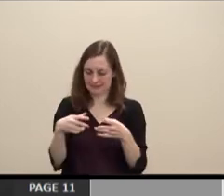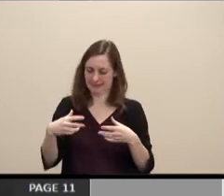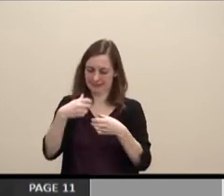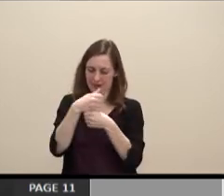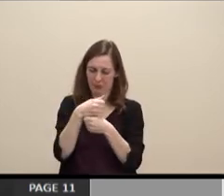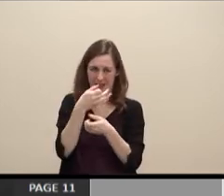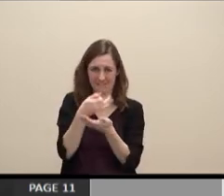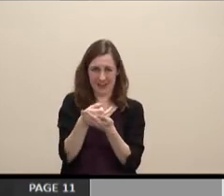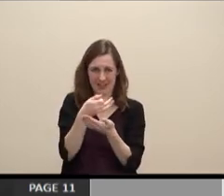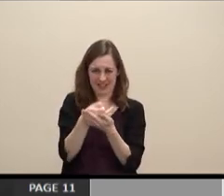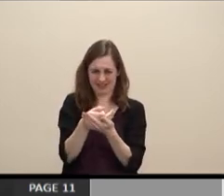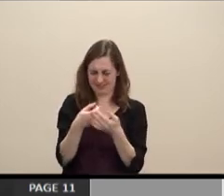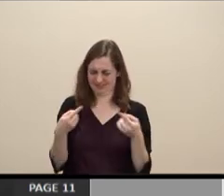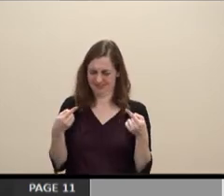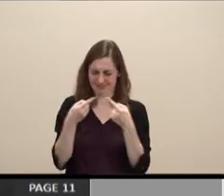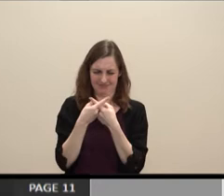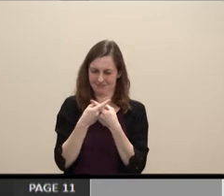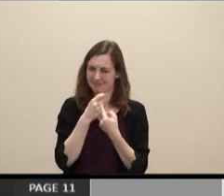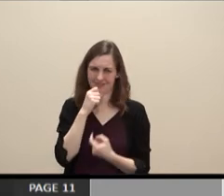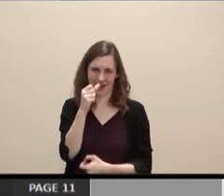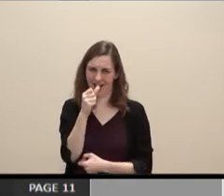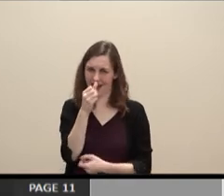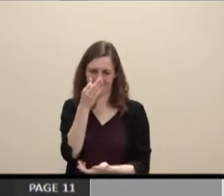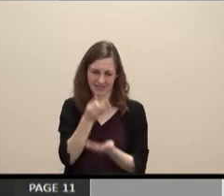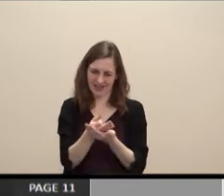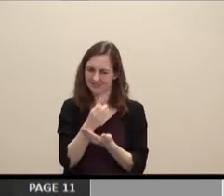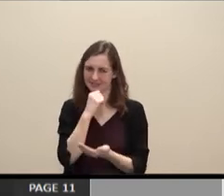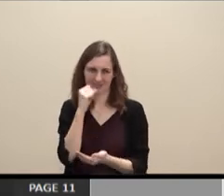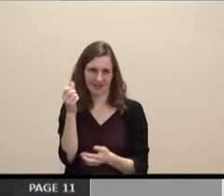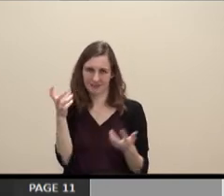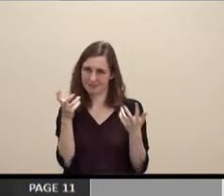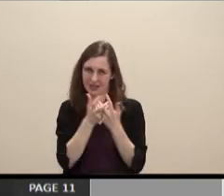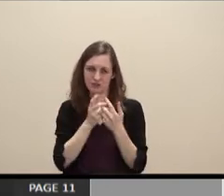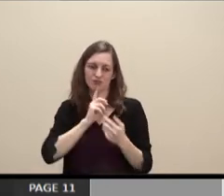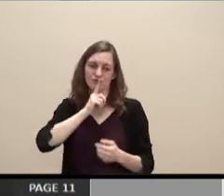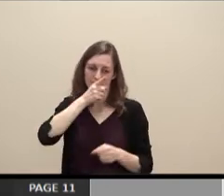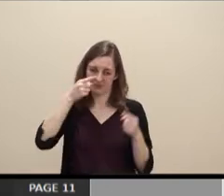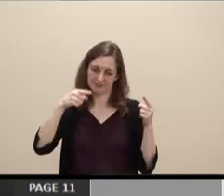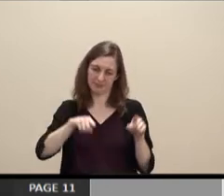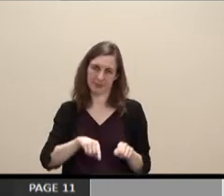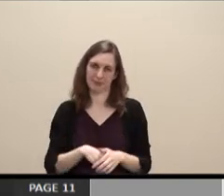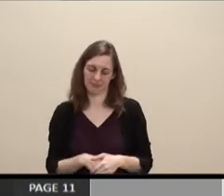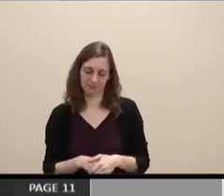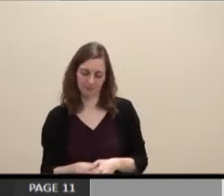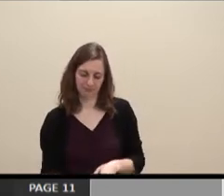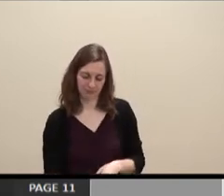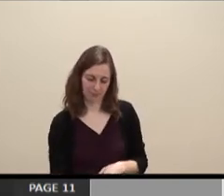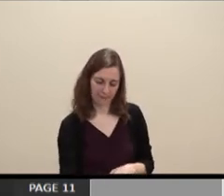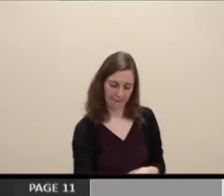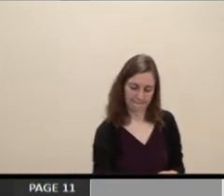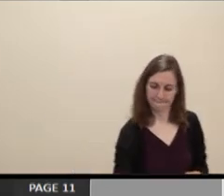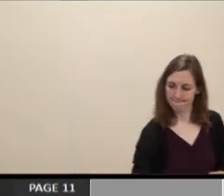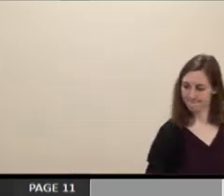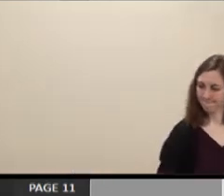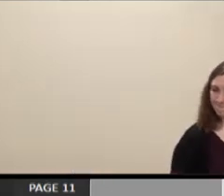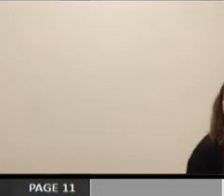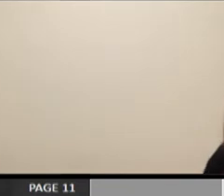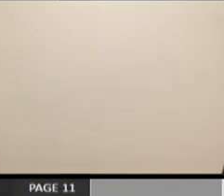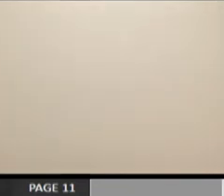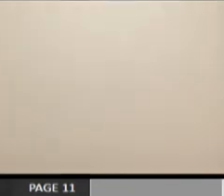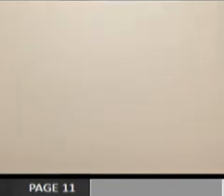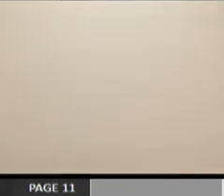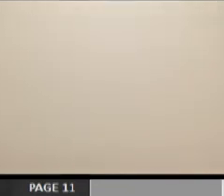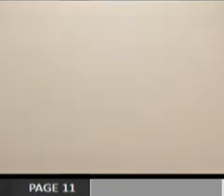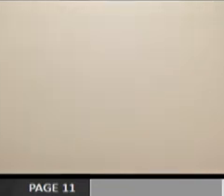summary of finances that really is not factual in the way it's calculated. So the adjustment